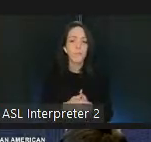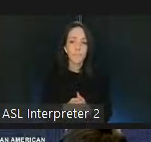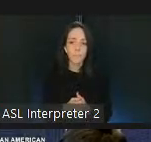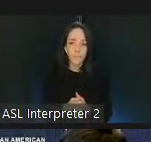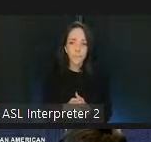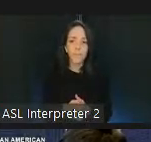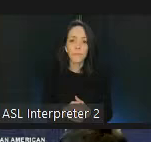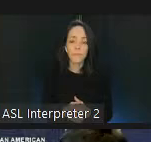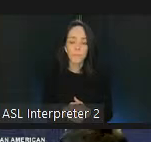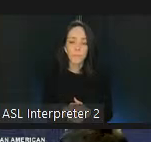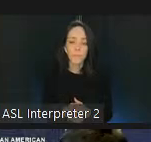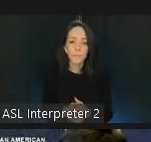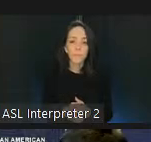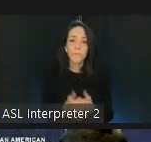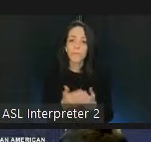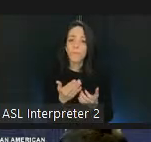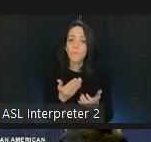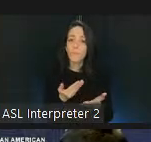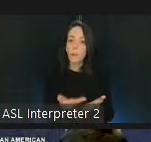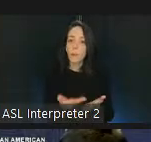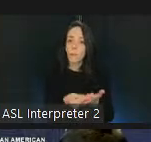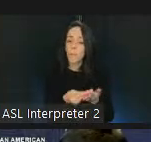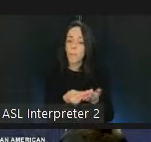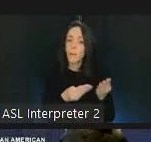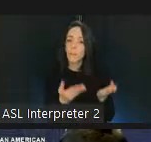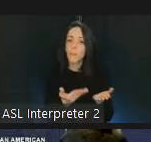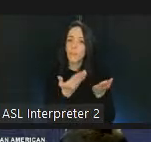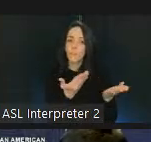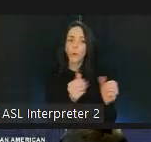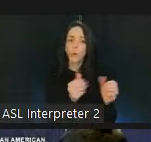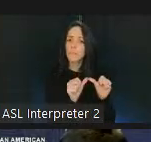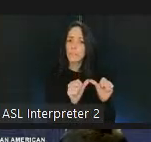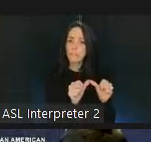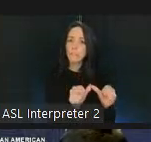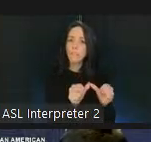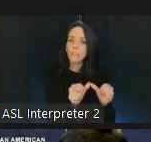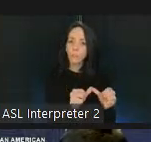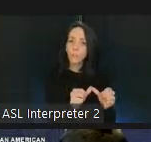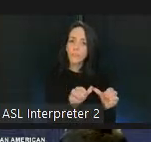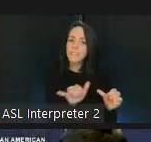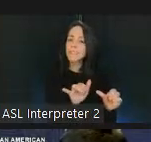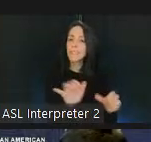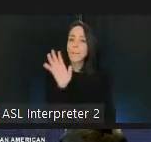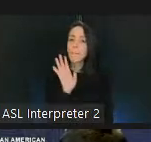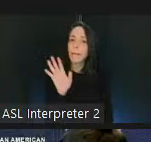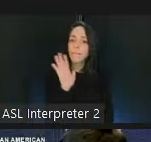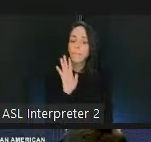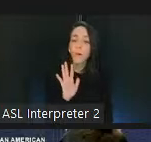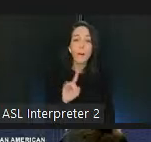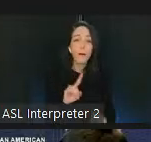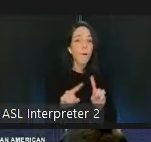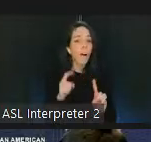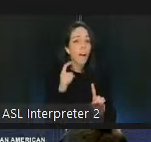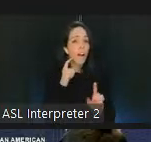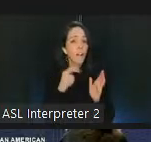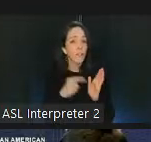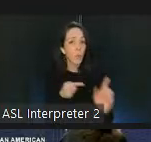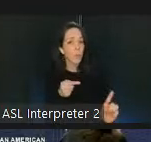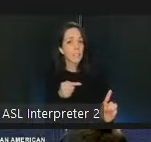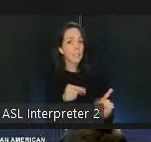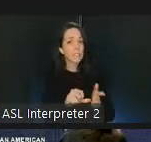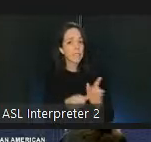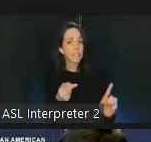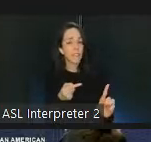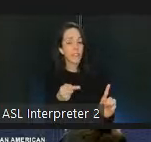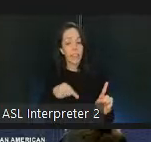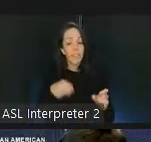this practice as has been in the past. I will note that this fiscal year,